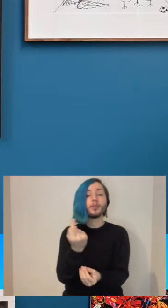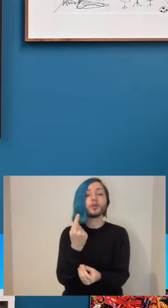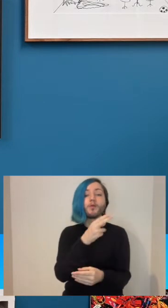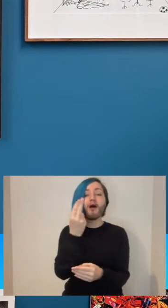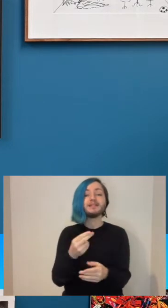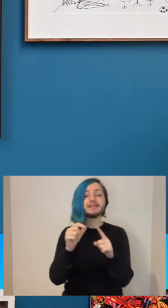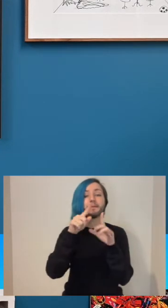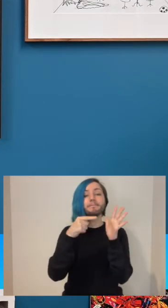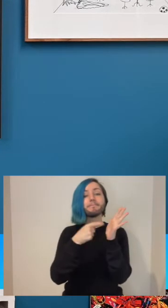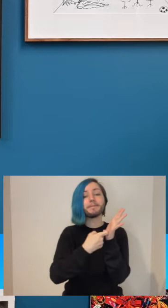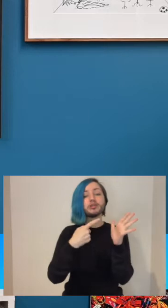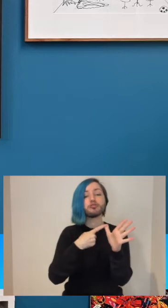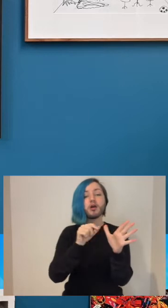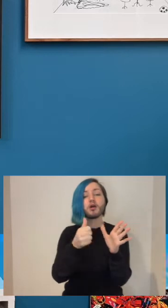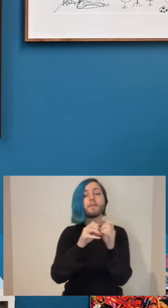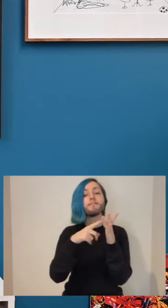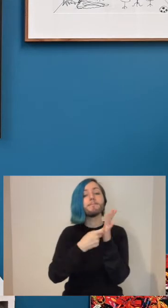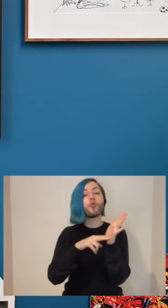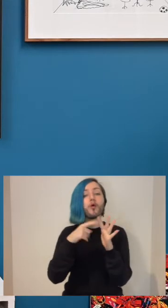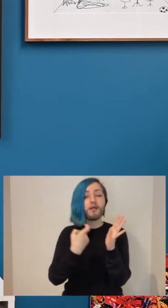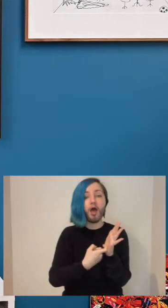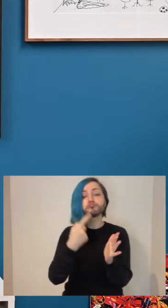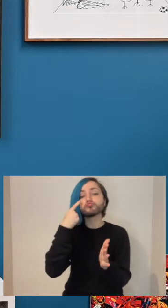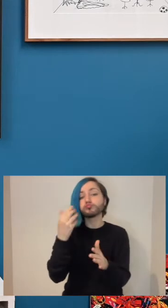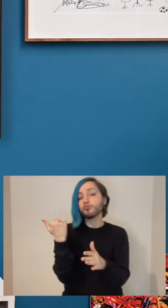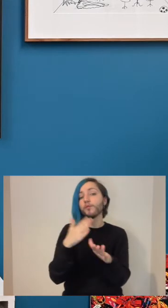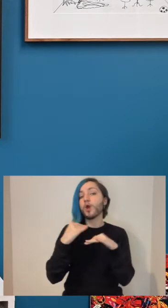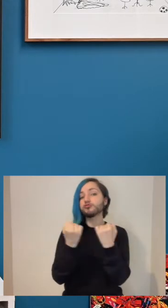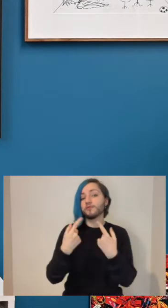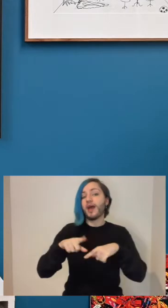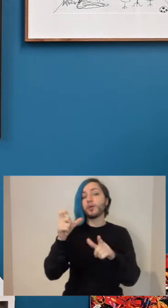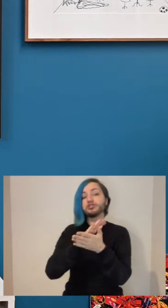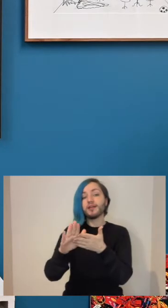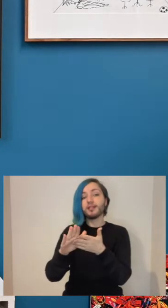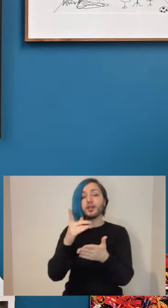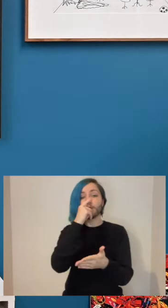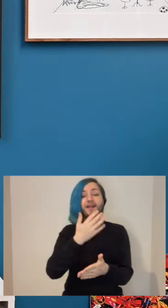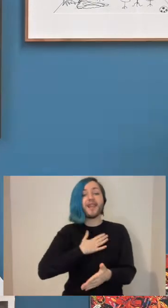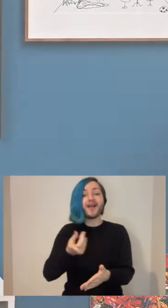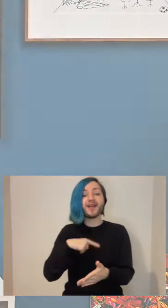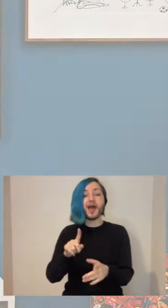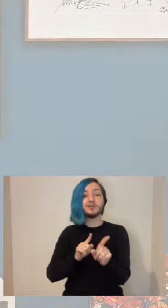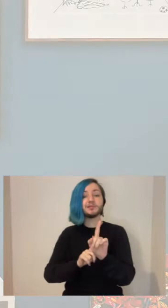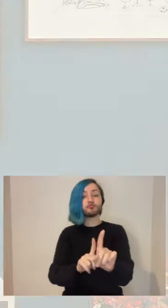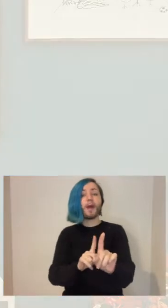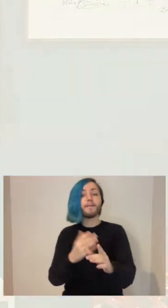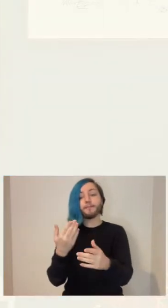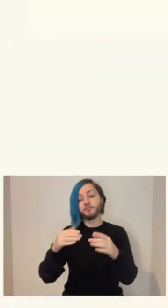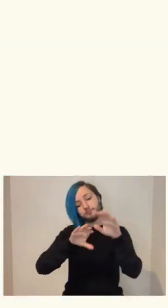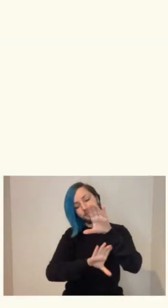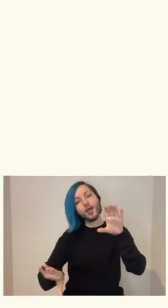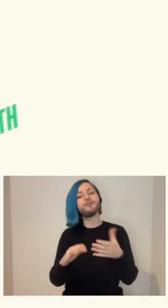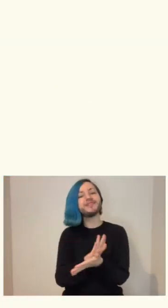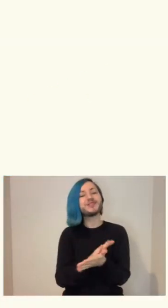Börner. Don't forget to check out the previous workshops on our channel, and you can also like and subscribe below. Enjoy!